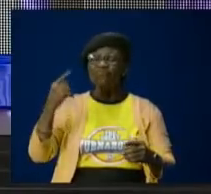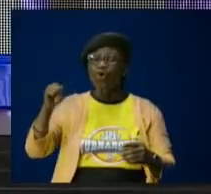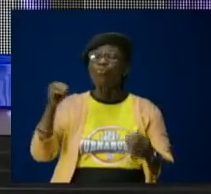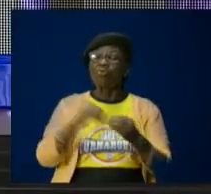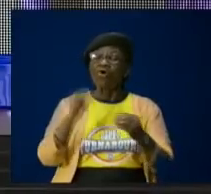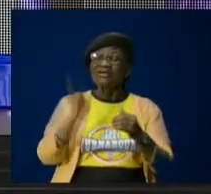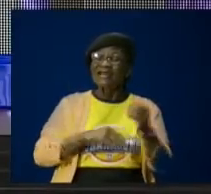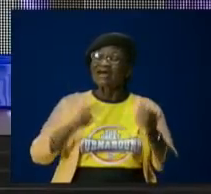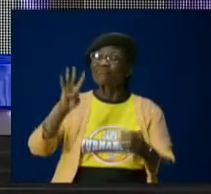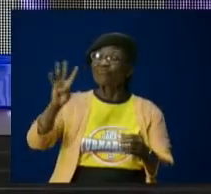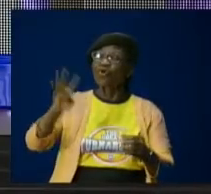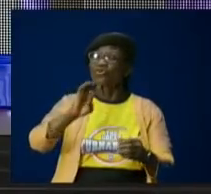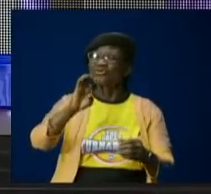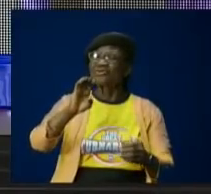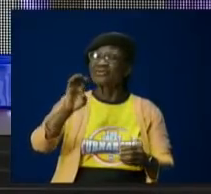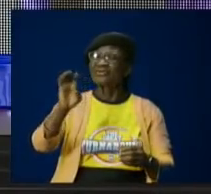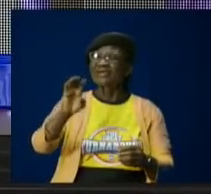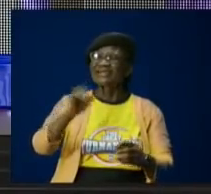to pursue.